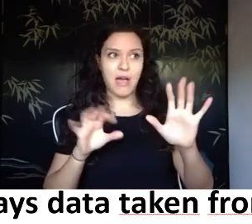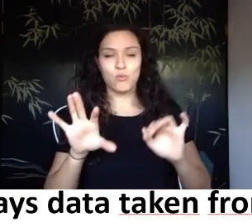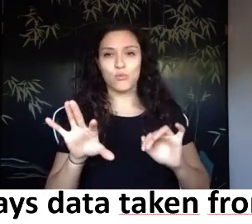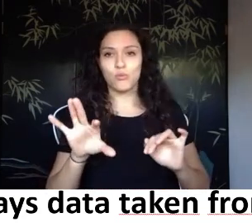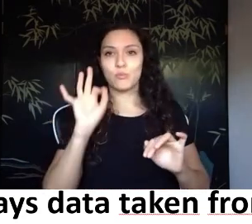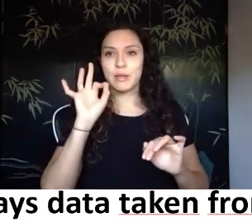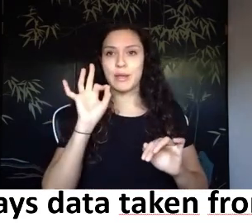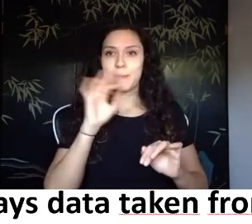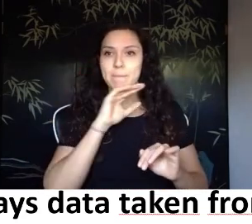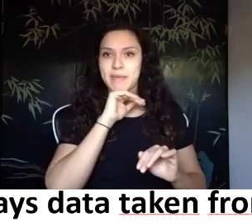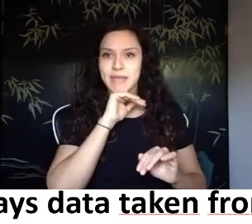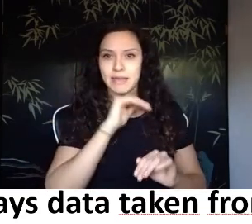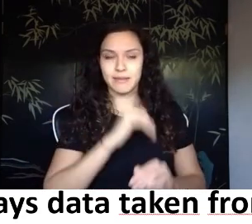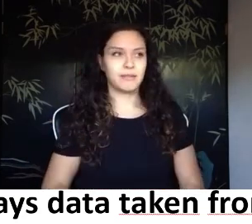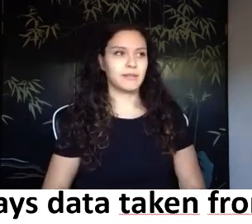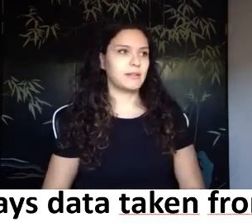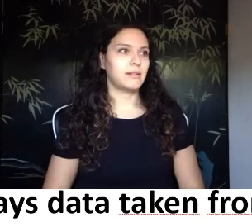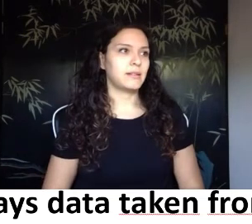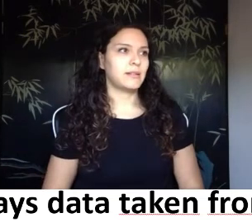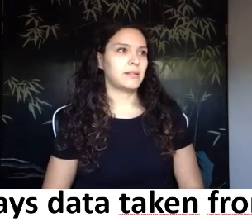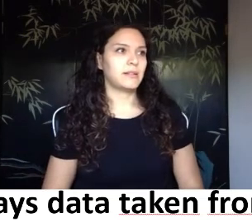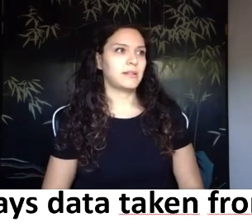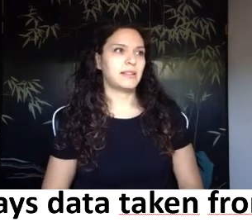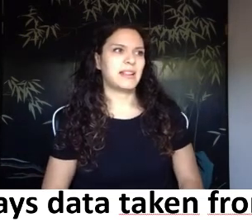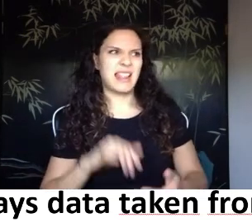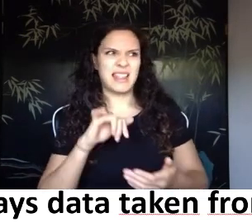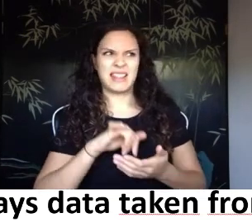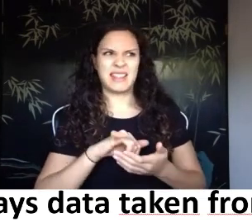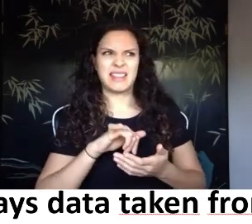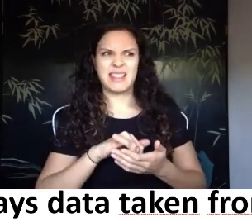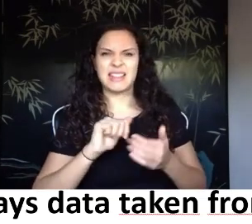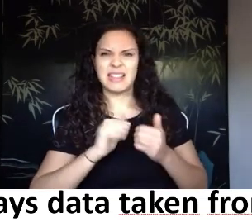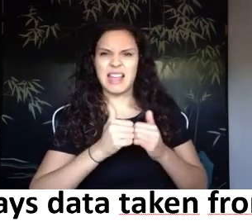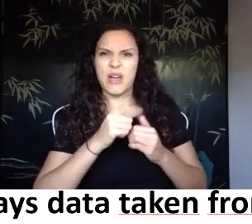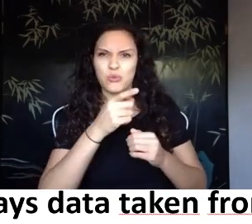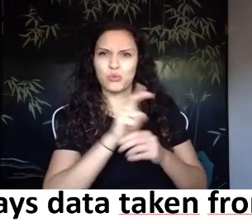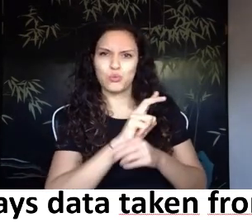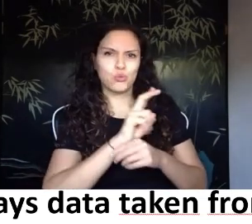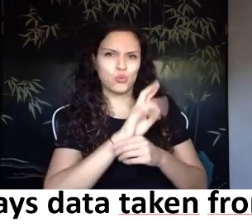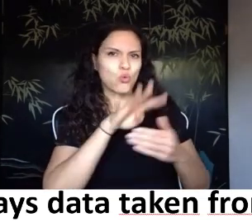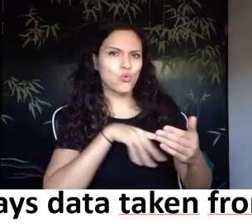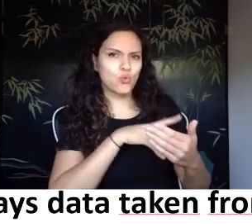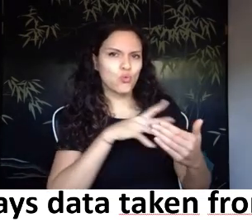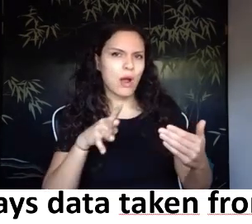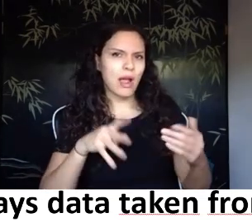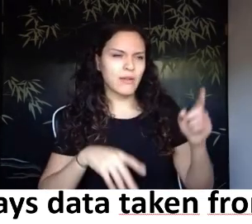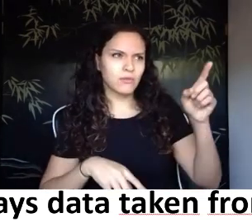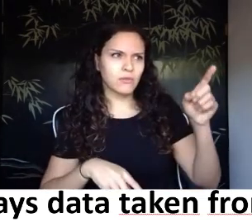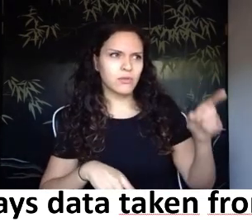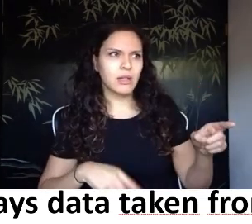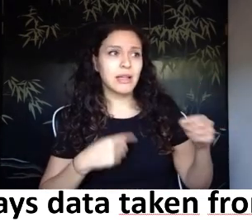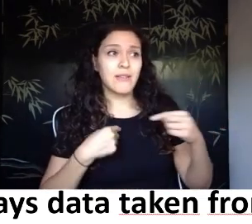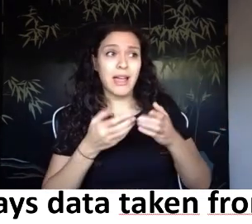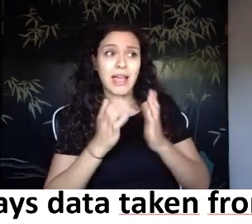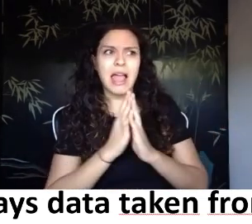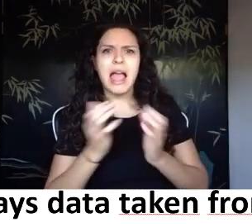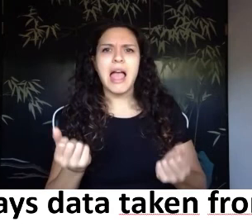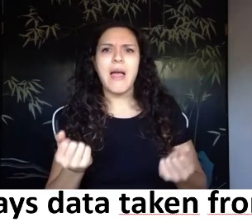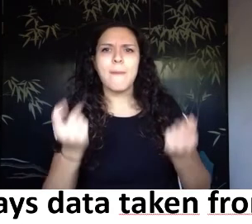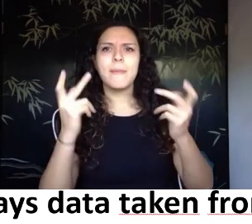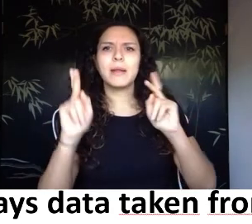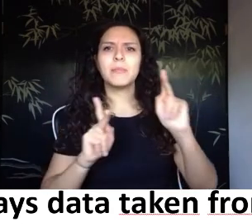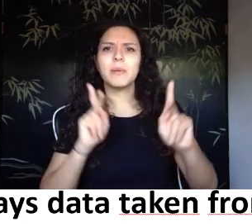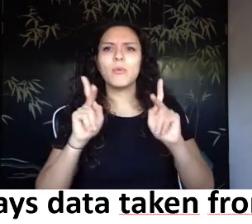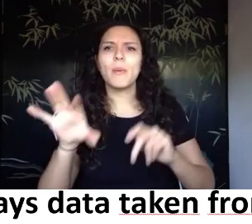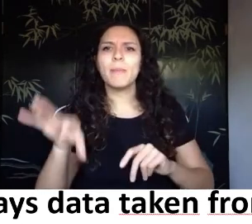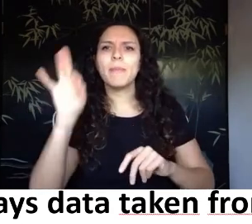and 10 would choose a pig. That's how we read this graph. Okay, we're going to use this graph to help us with some of these